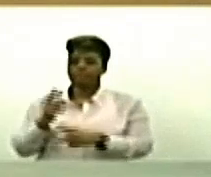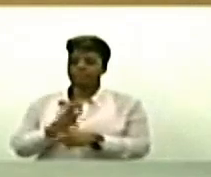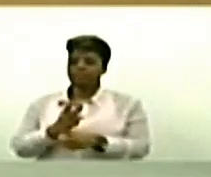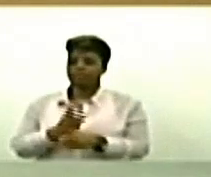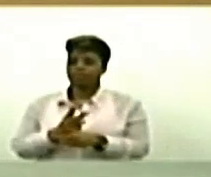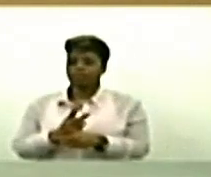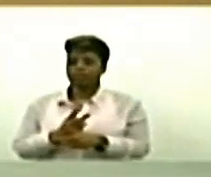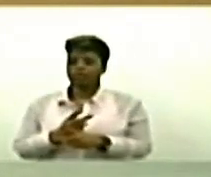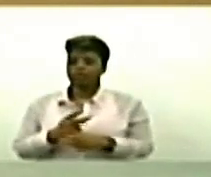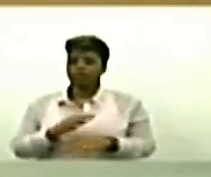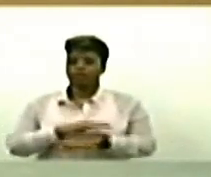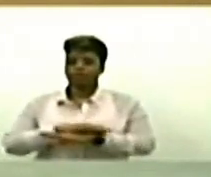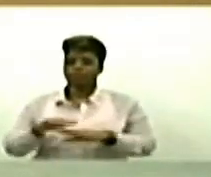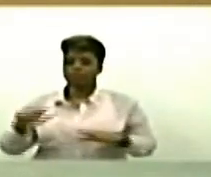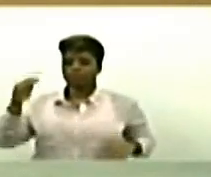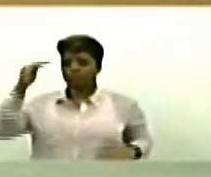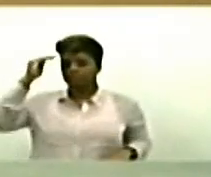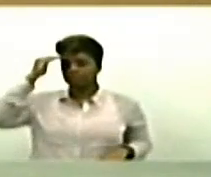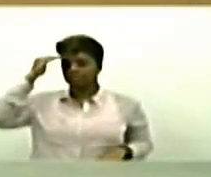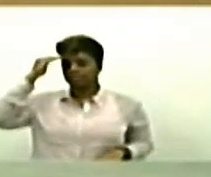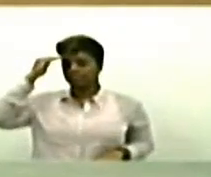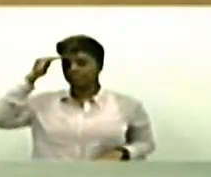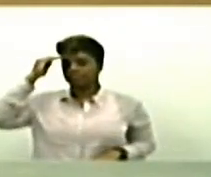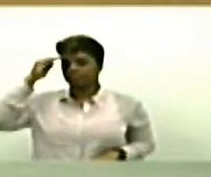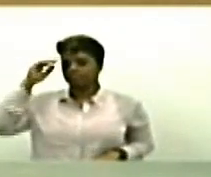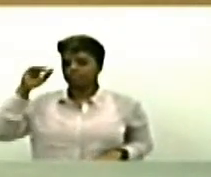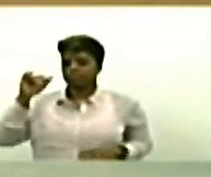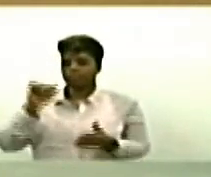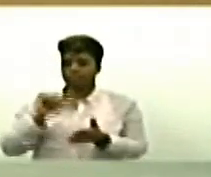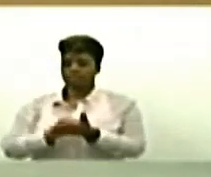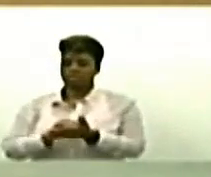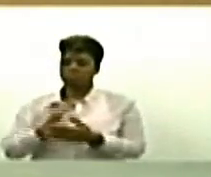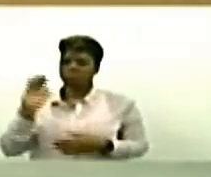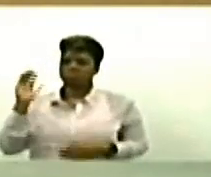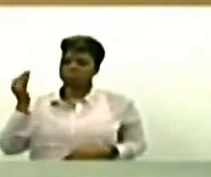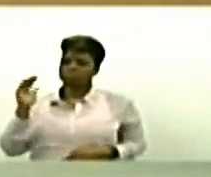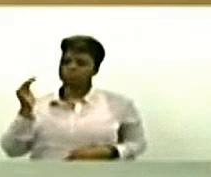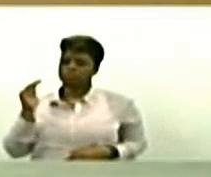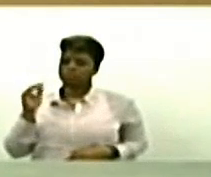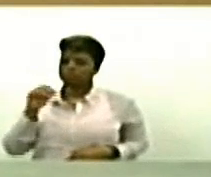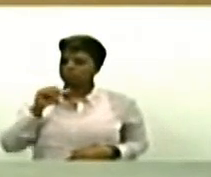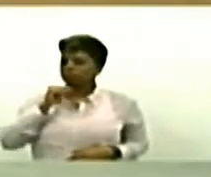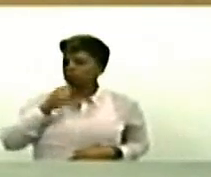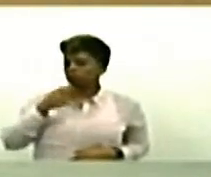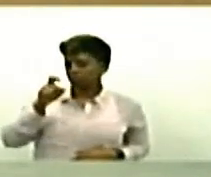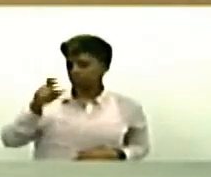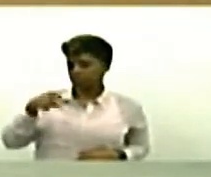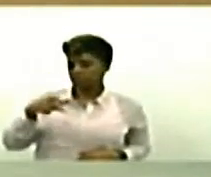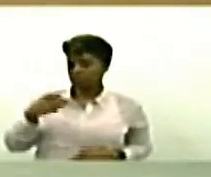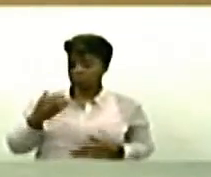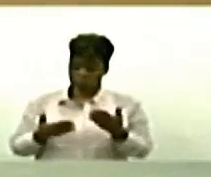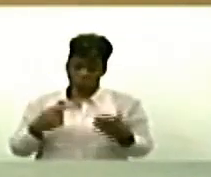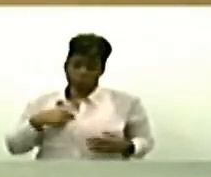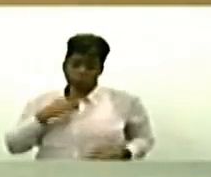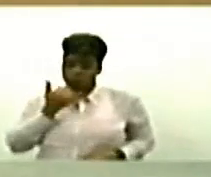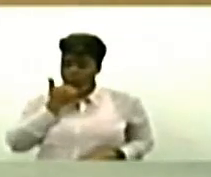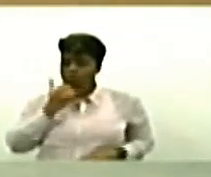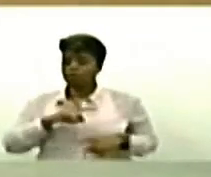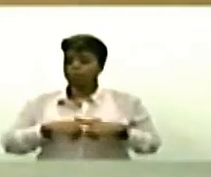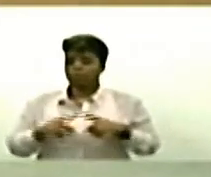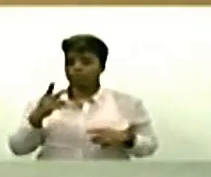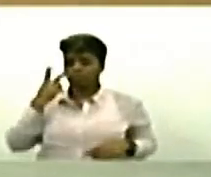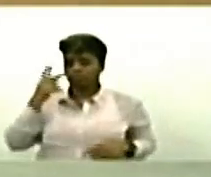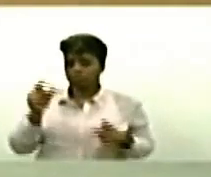I don't know, but to me that seemed to be a bit unnecessary. I could be wrong, but I see